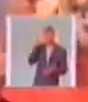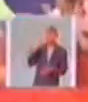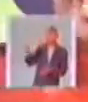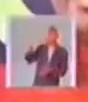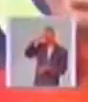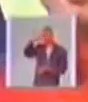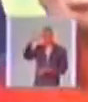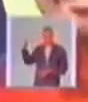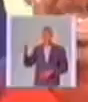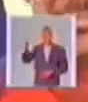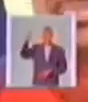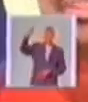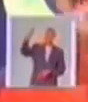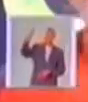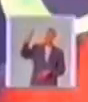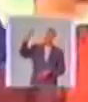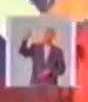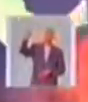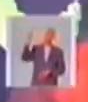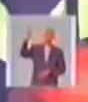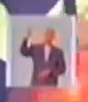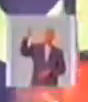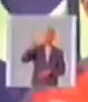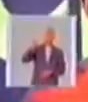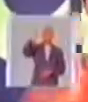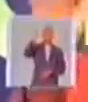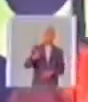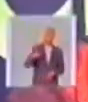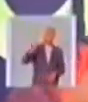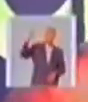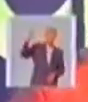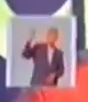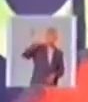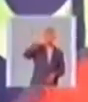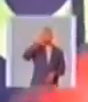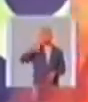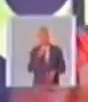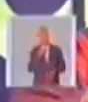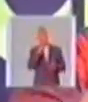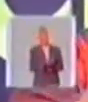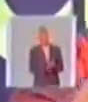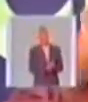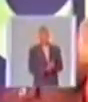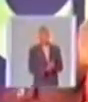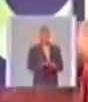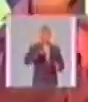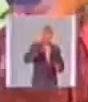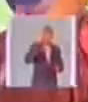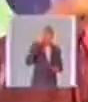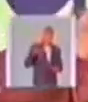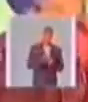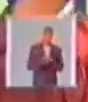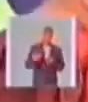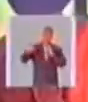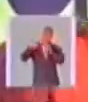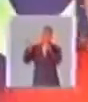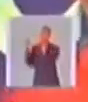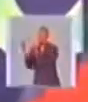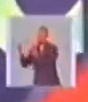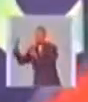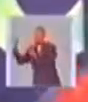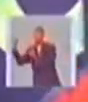Numbers chapter 18, catch that and say, Lewi fwono, ye tiyan tu sodu duwa mawa. Esa nse, omu ye juma, ewa, the tabernacle of